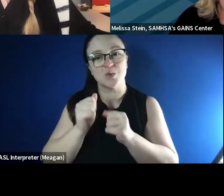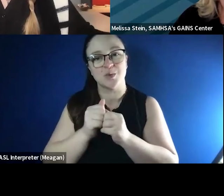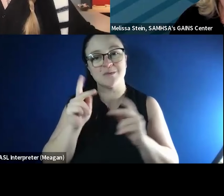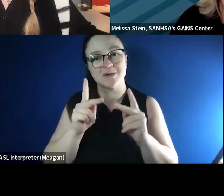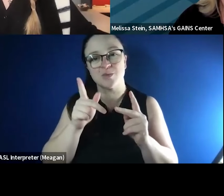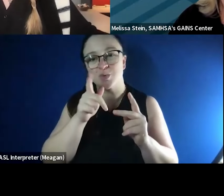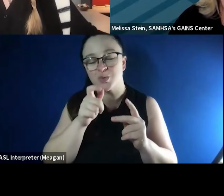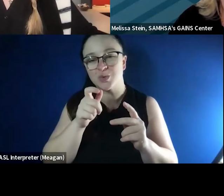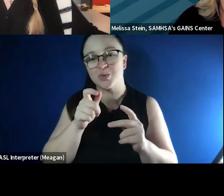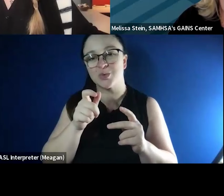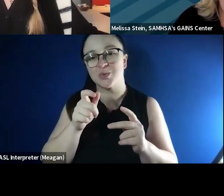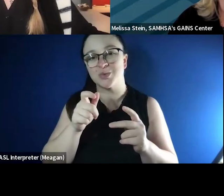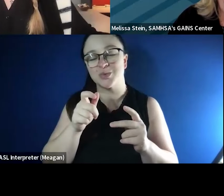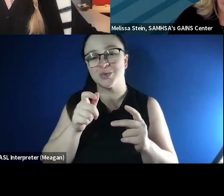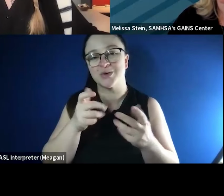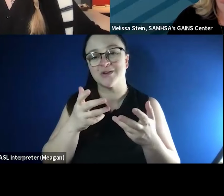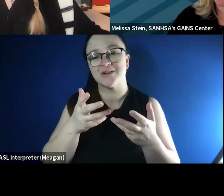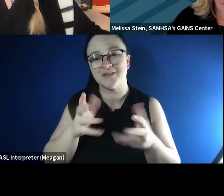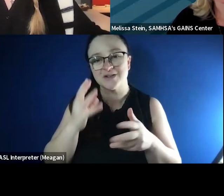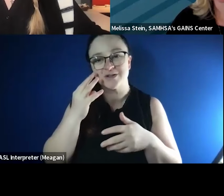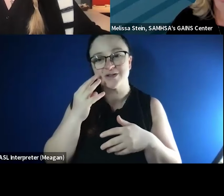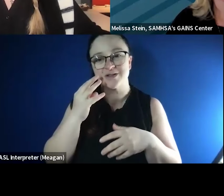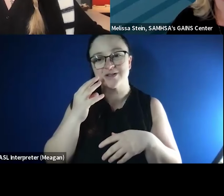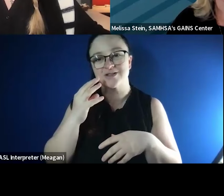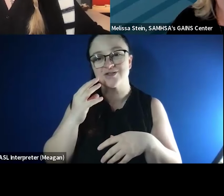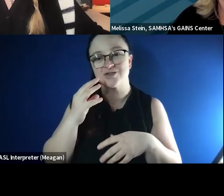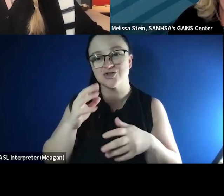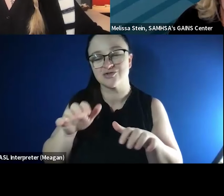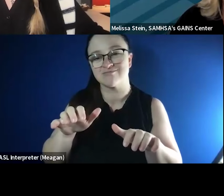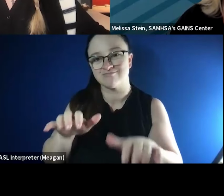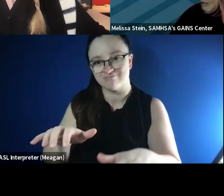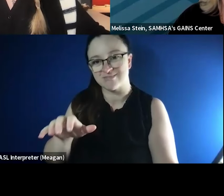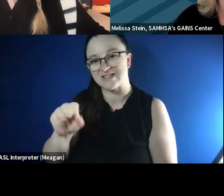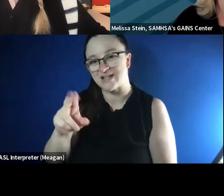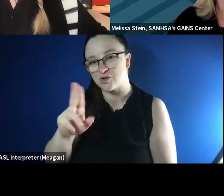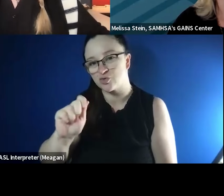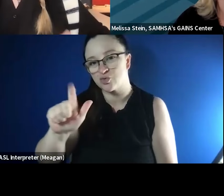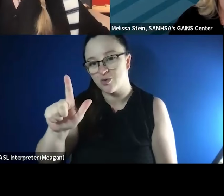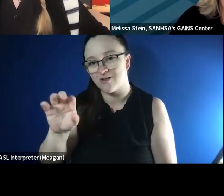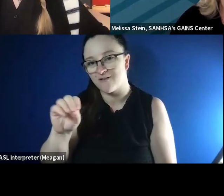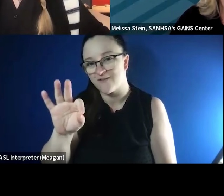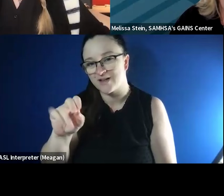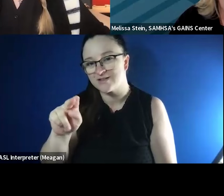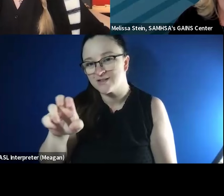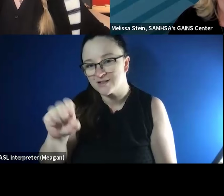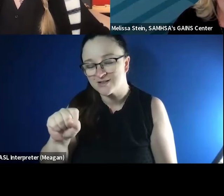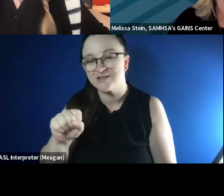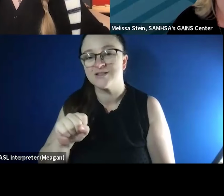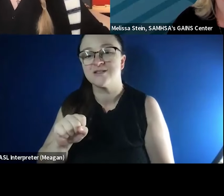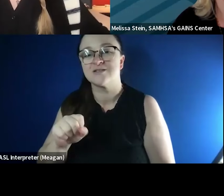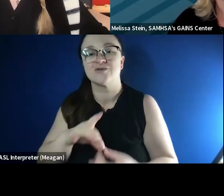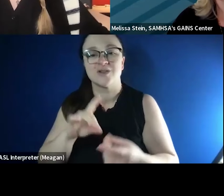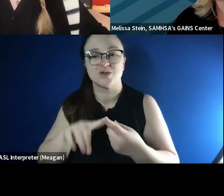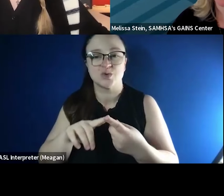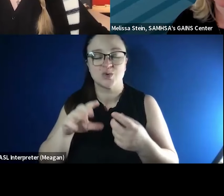sexual offenses and, you know, obviously facing increasing restriction zones related to housing, work,